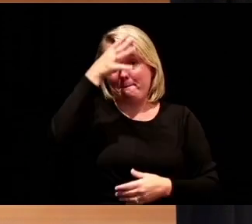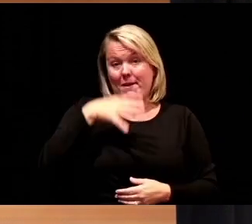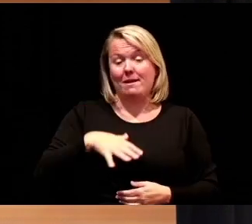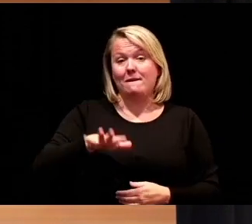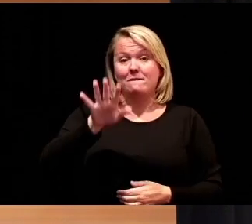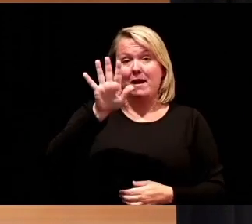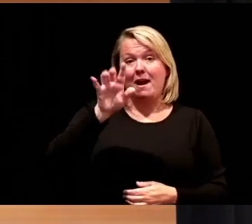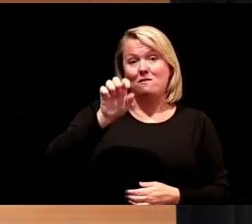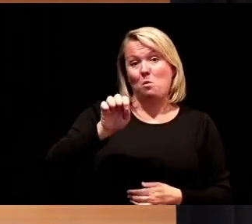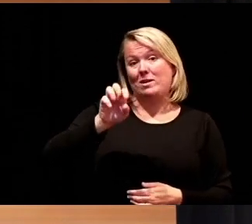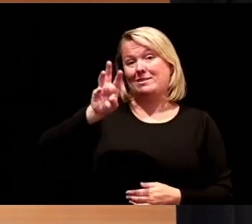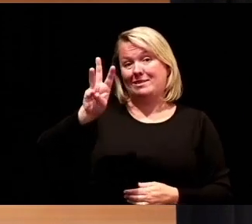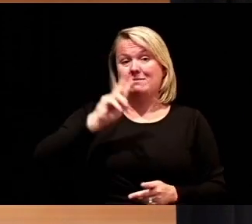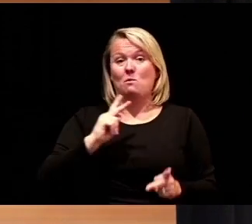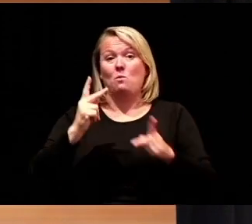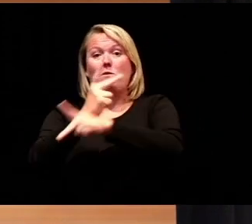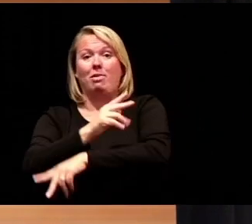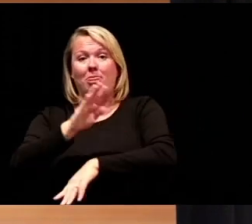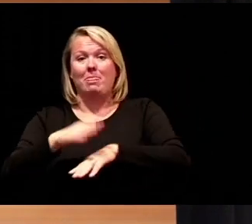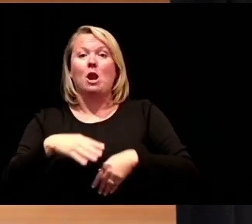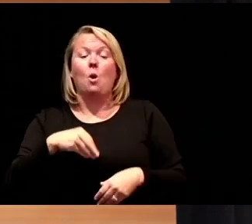The problem is also